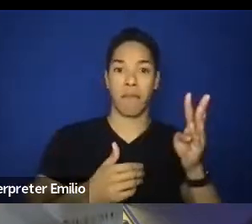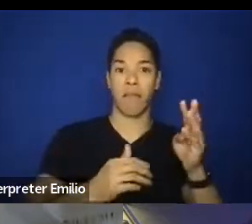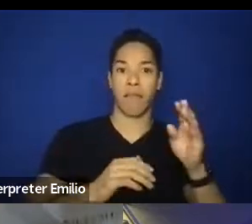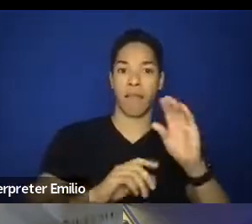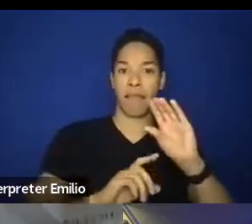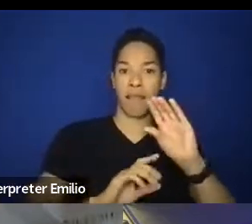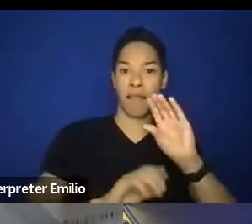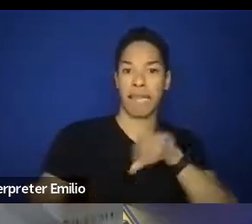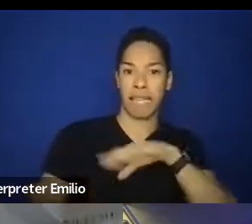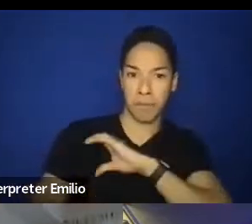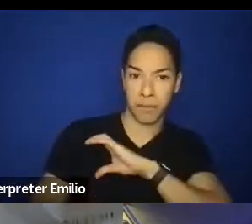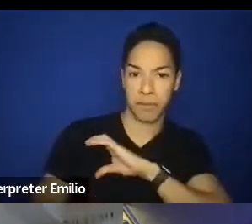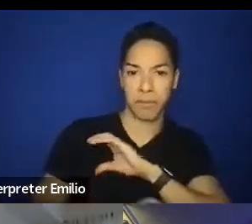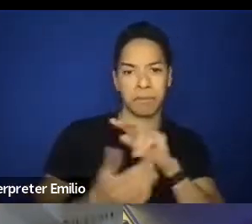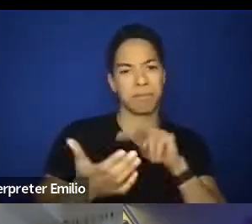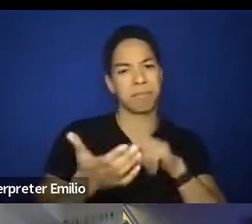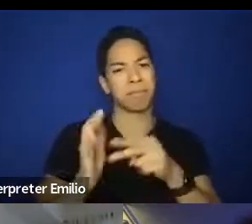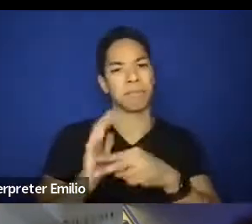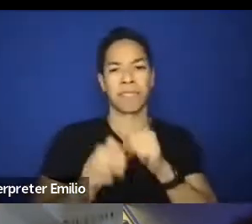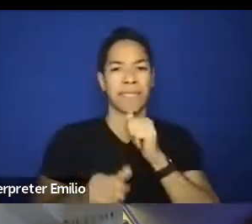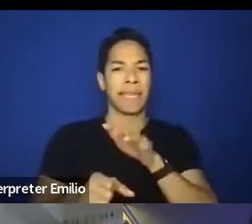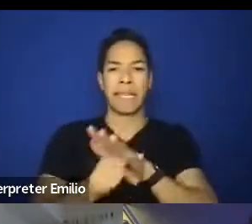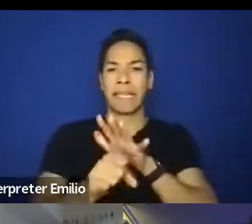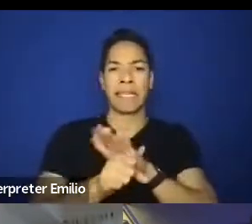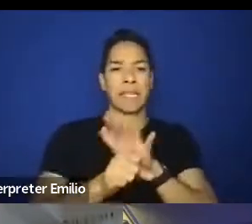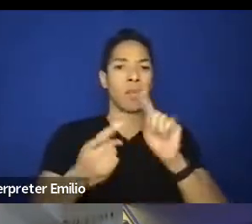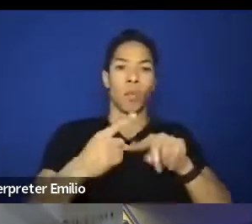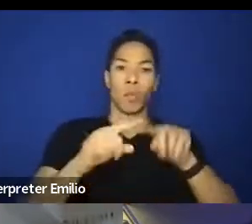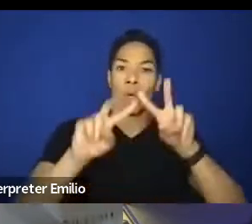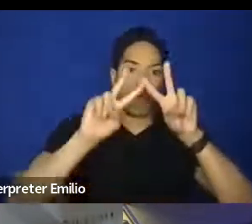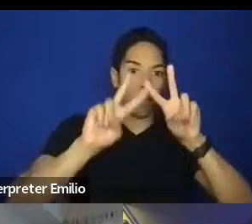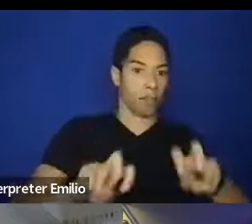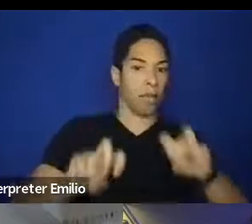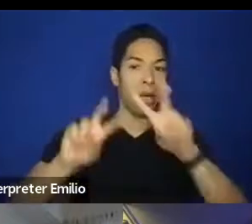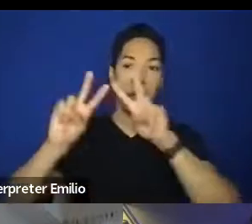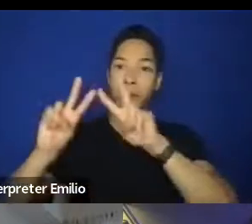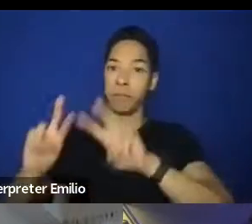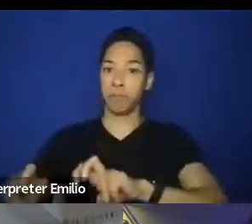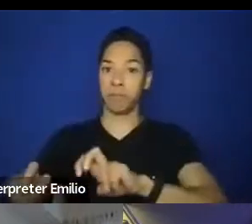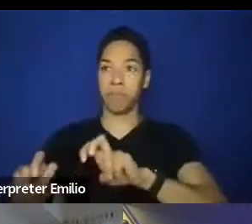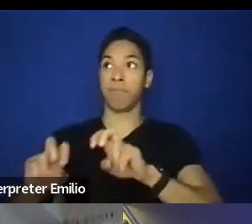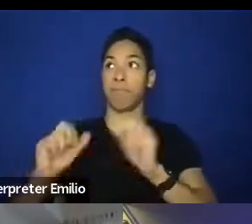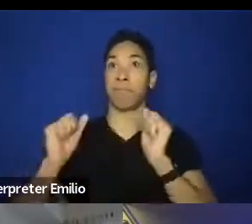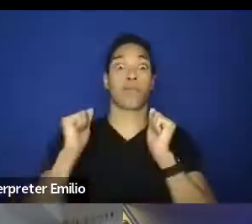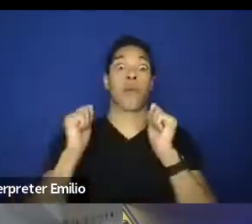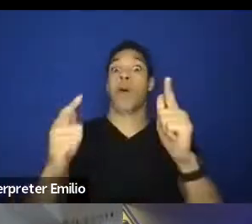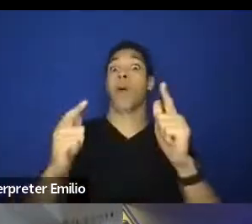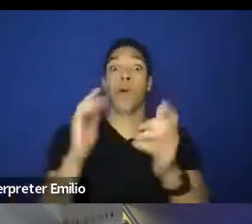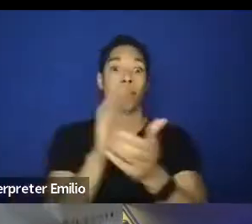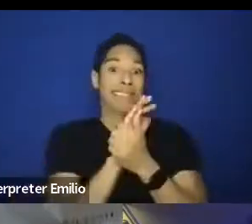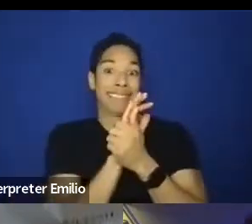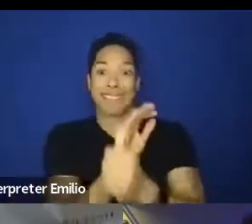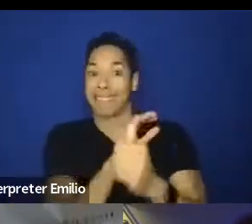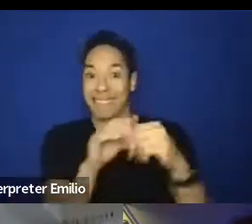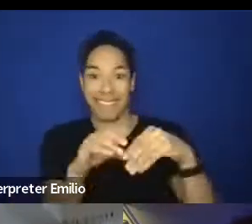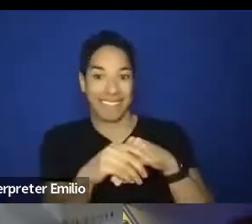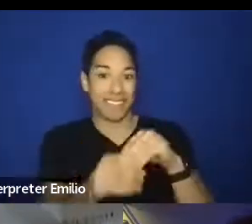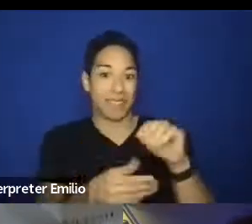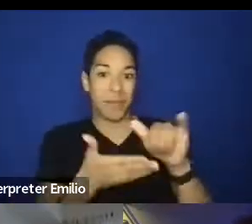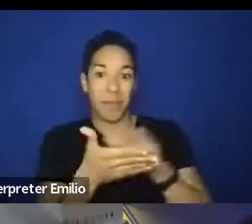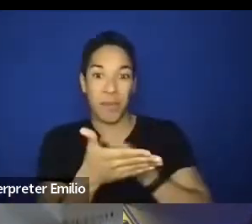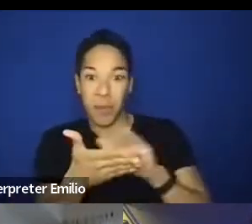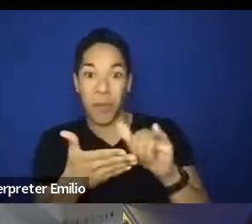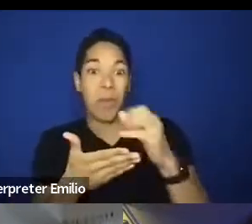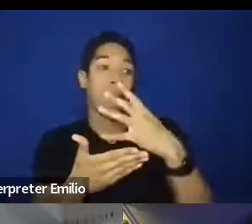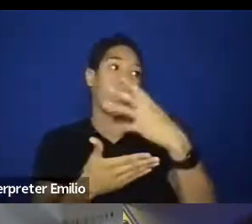quite enough to really explore the amount of talent in New York and outside New York as